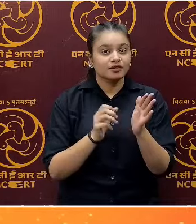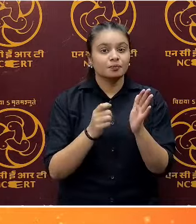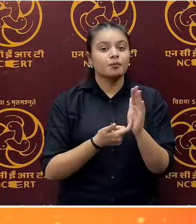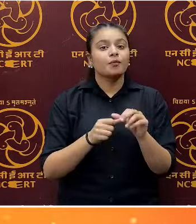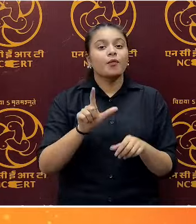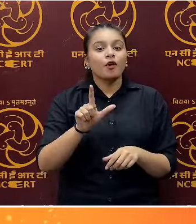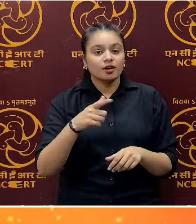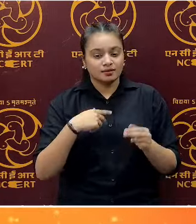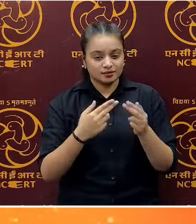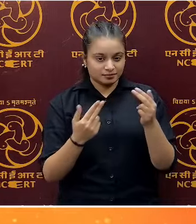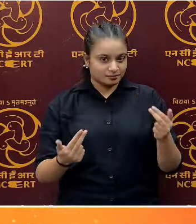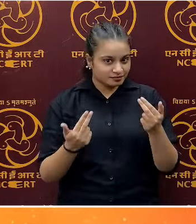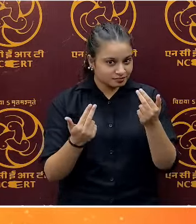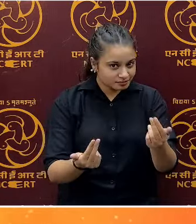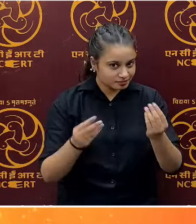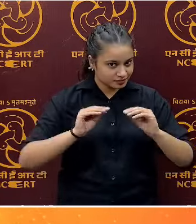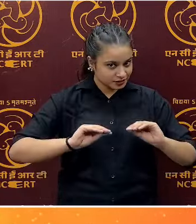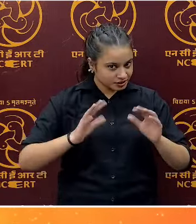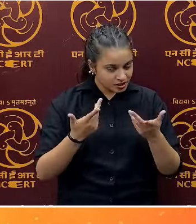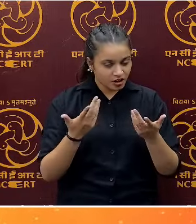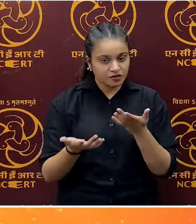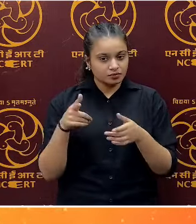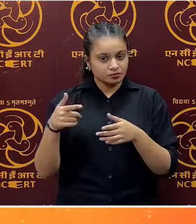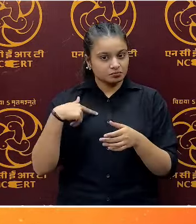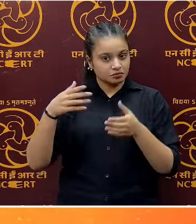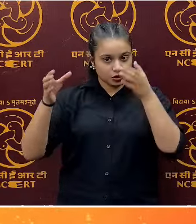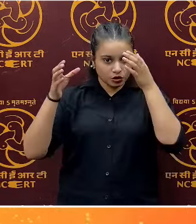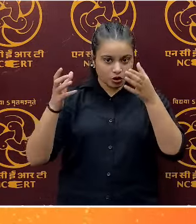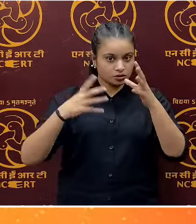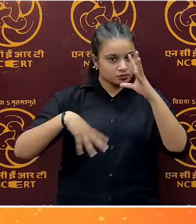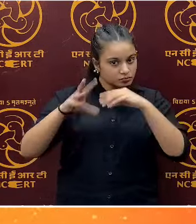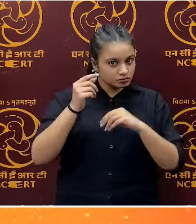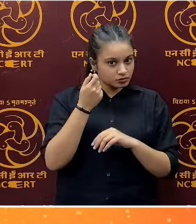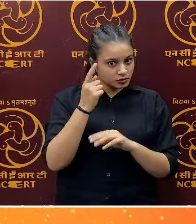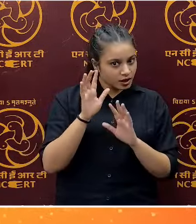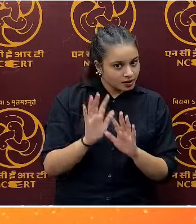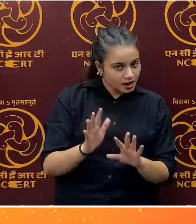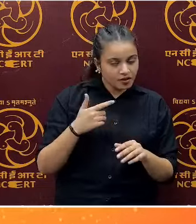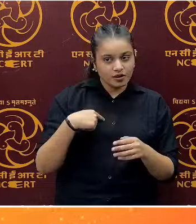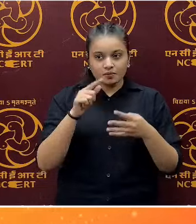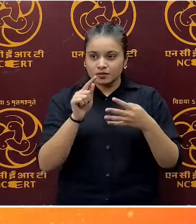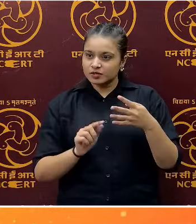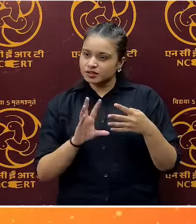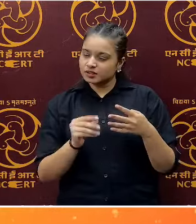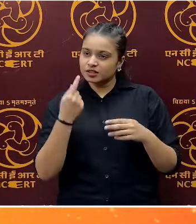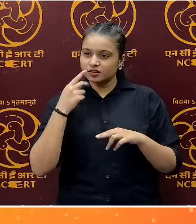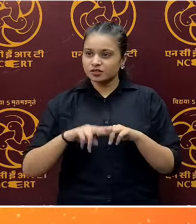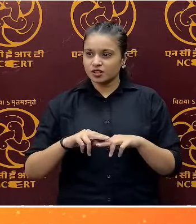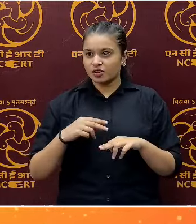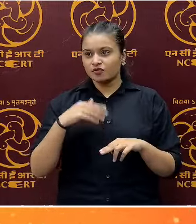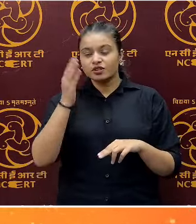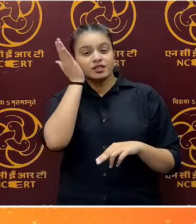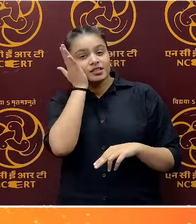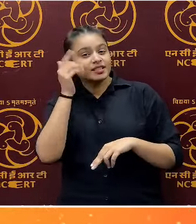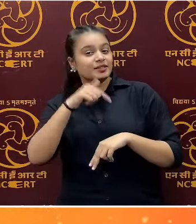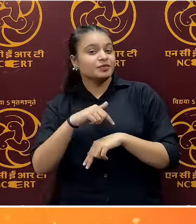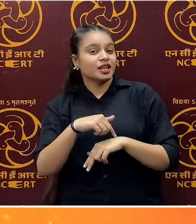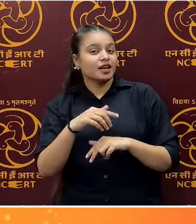used to teach us, right? So from them we have got this knowledge. I too remember, listening to bedtime stories from my grandparents,